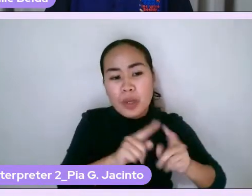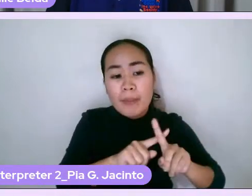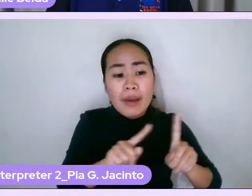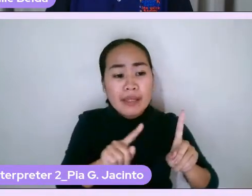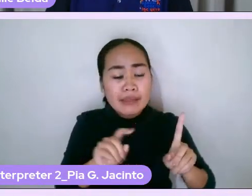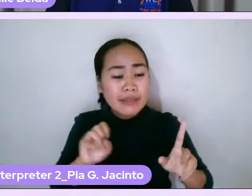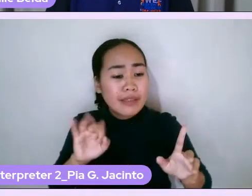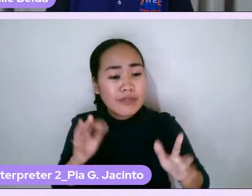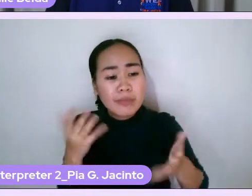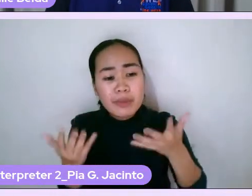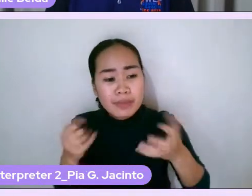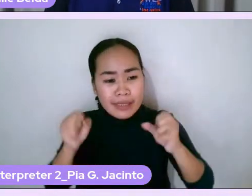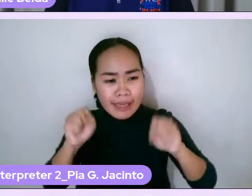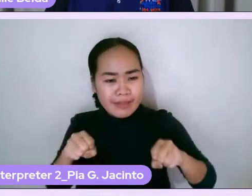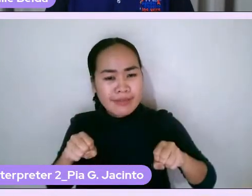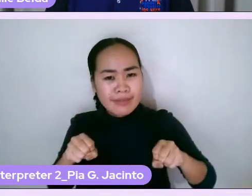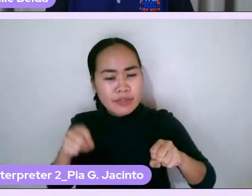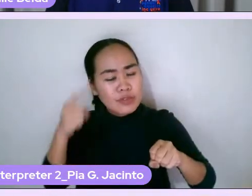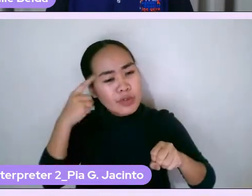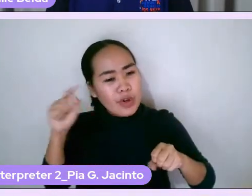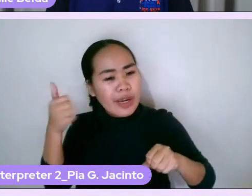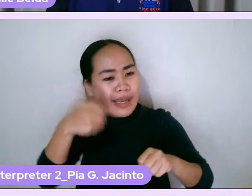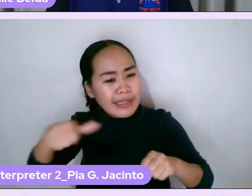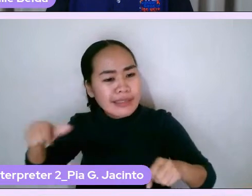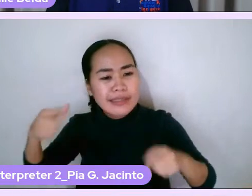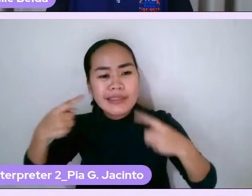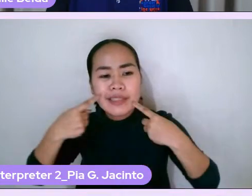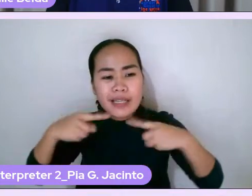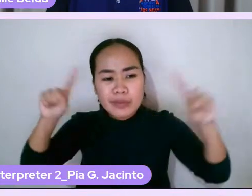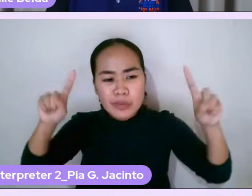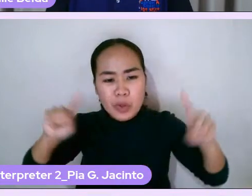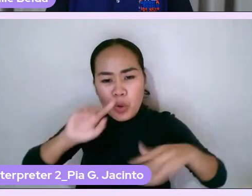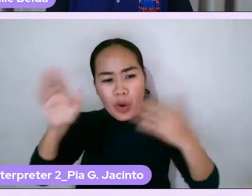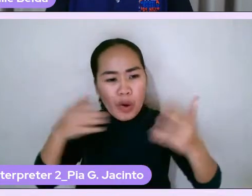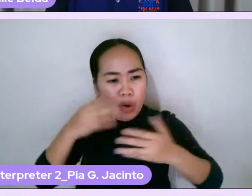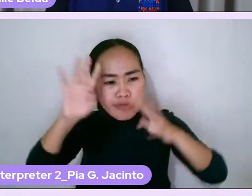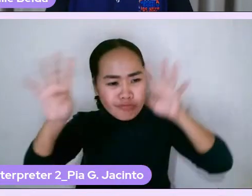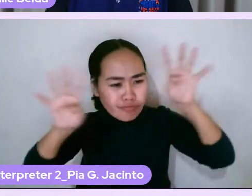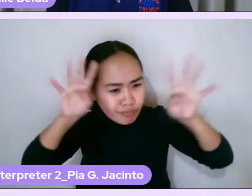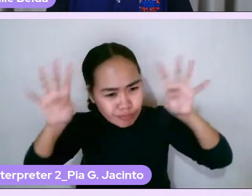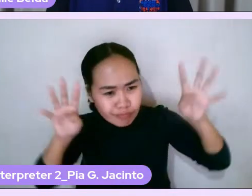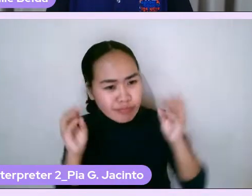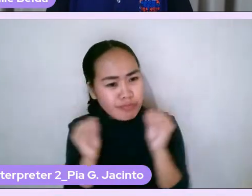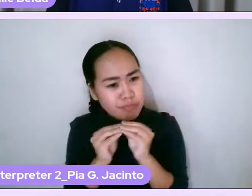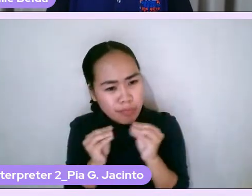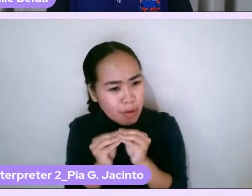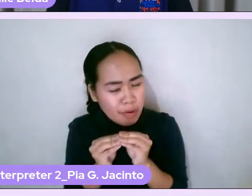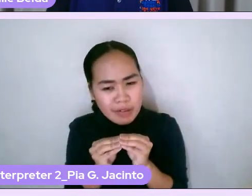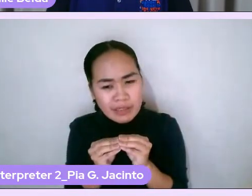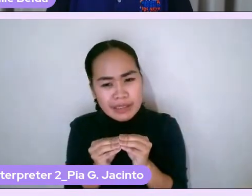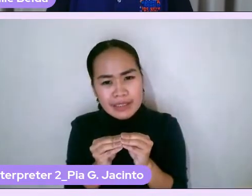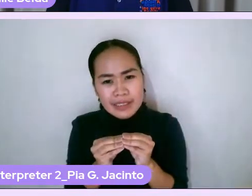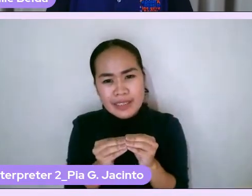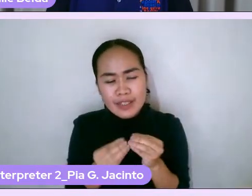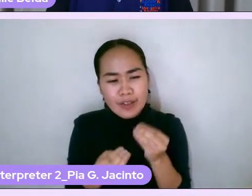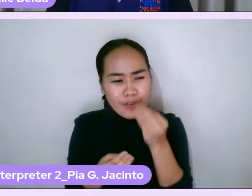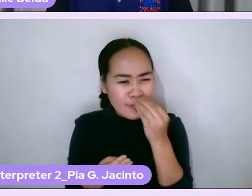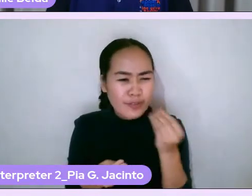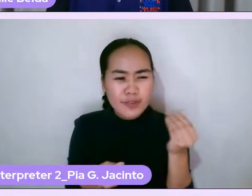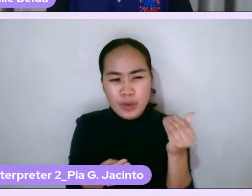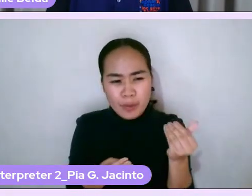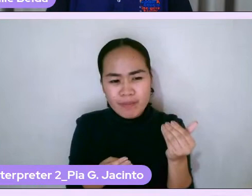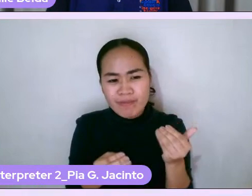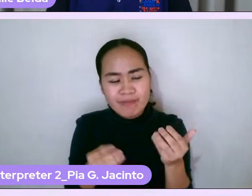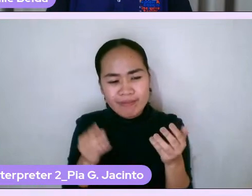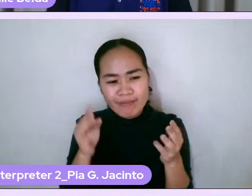though, behind any successful startup business or any innovation, right? Is meron kang sinosolve na problem. And siguro, hindi